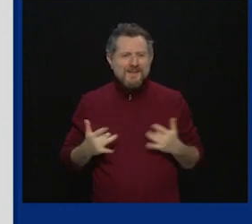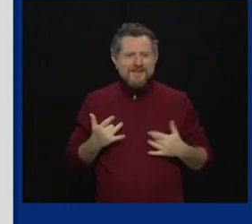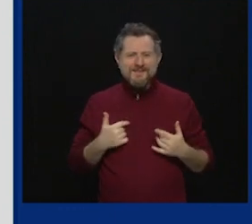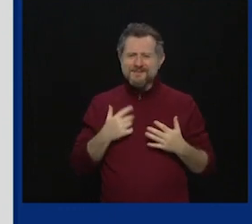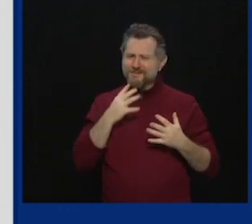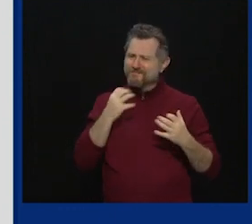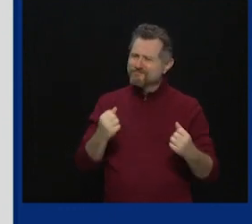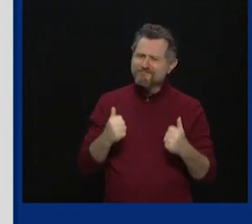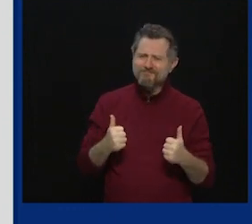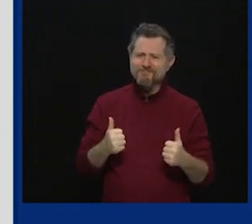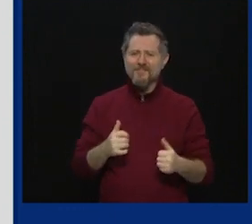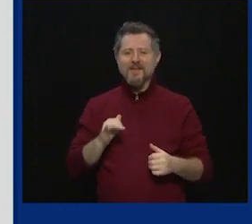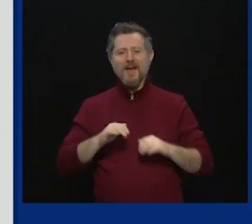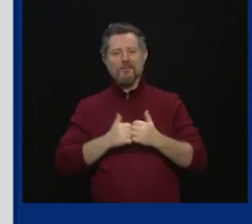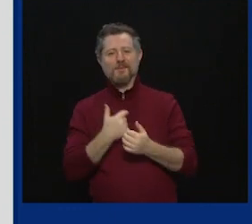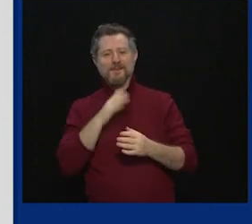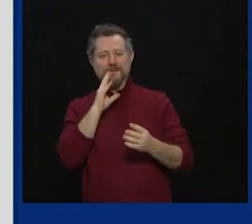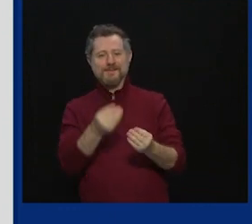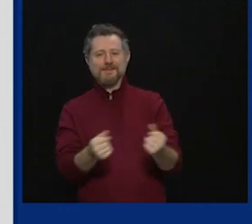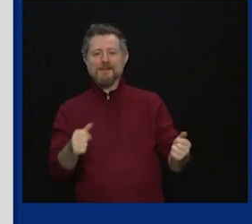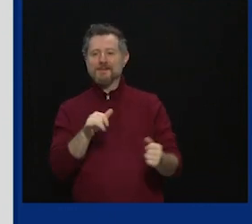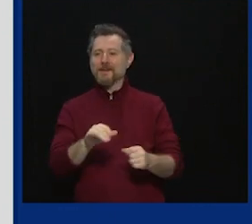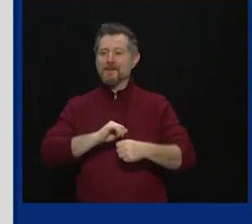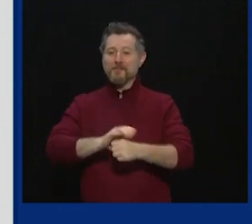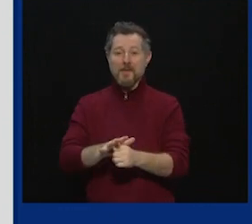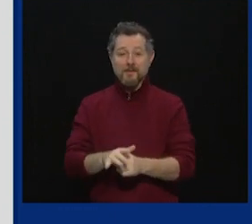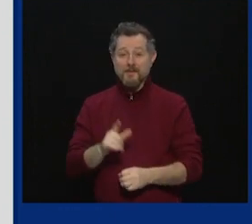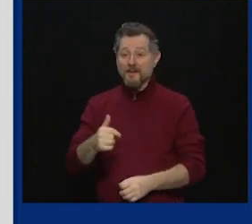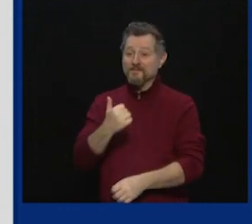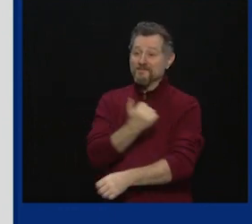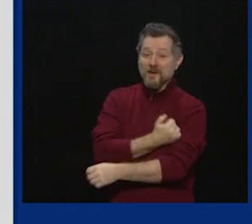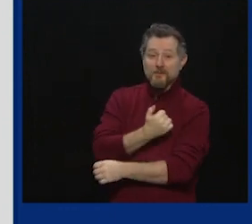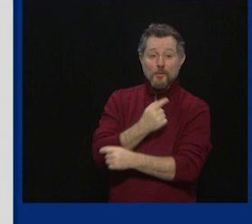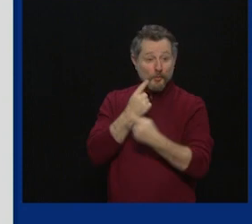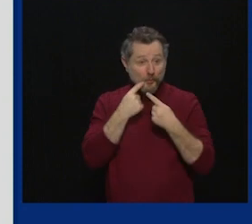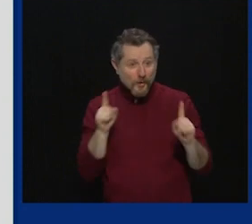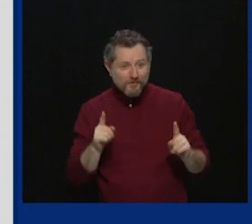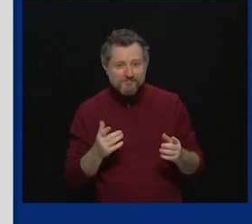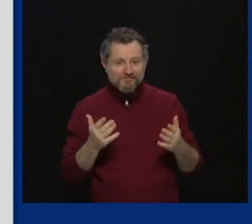this pandemic. We have a vaccine that works.